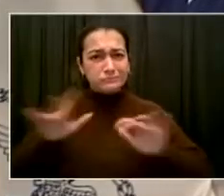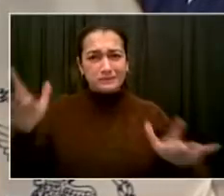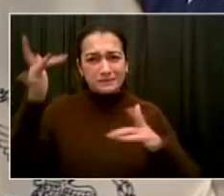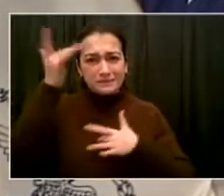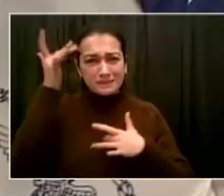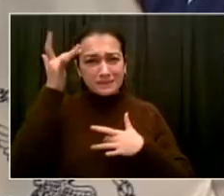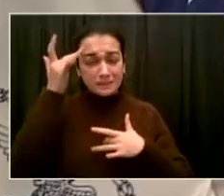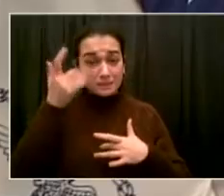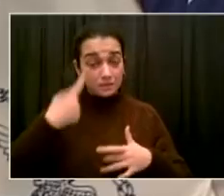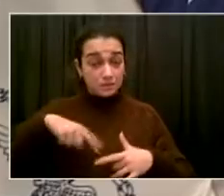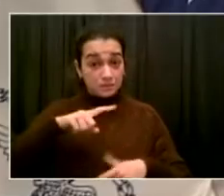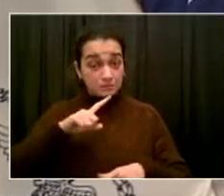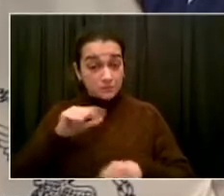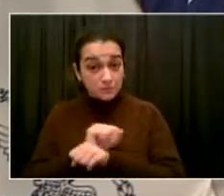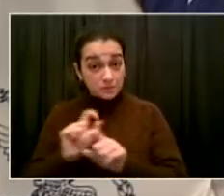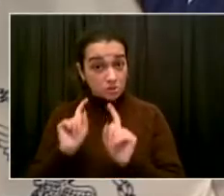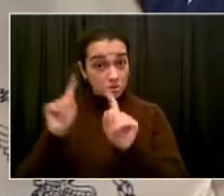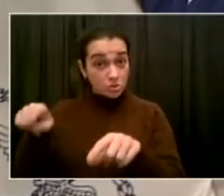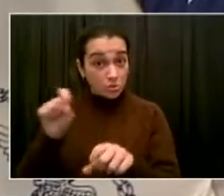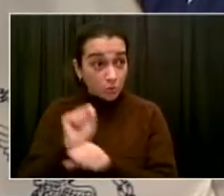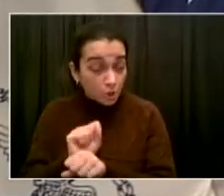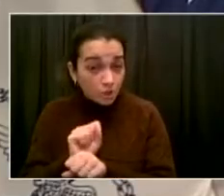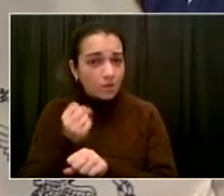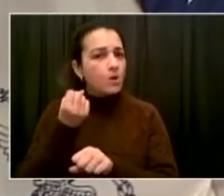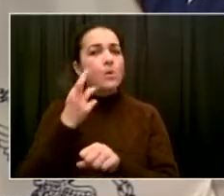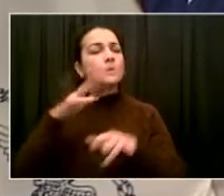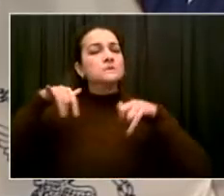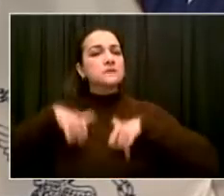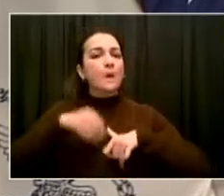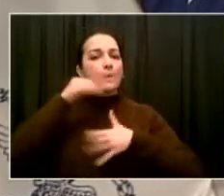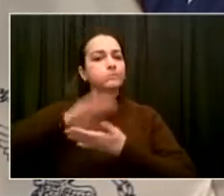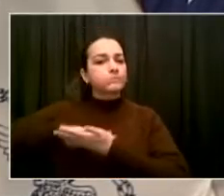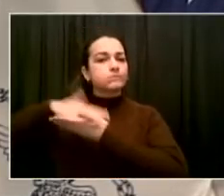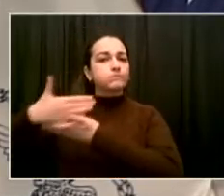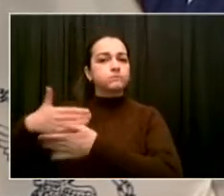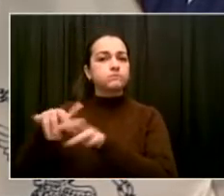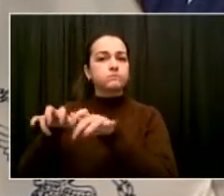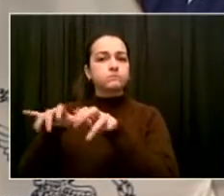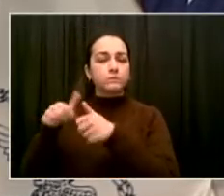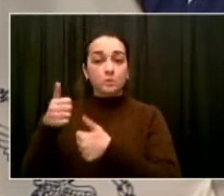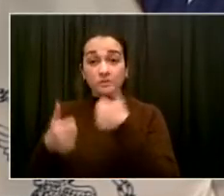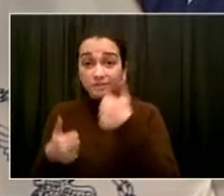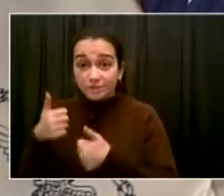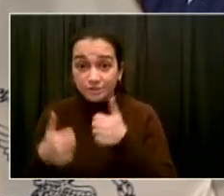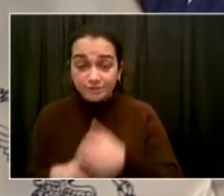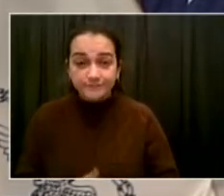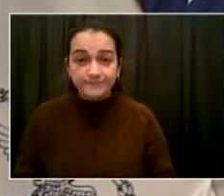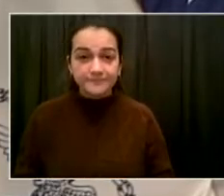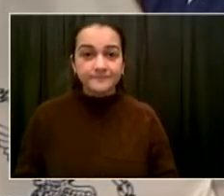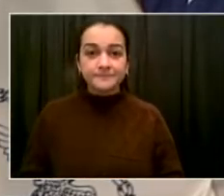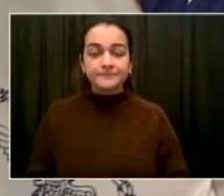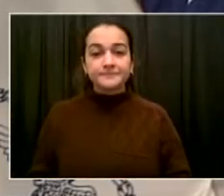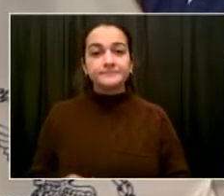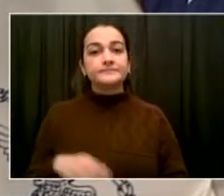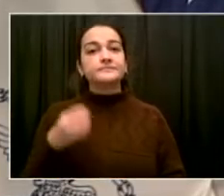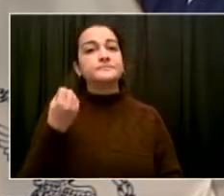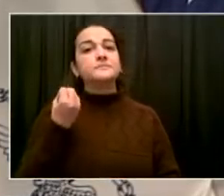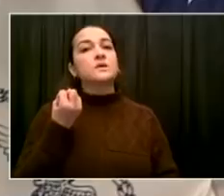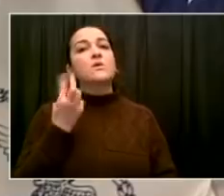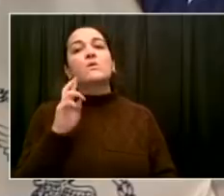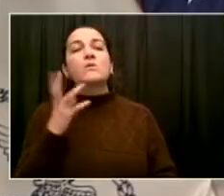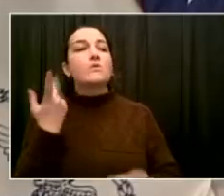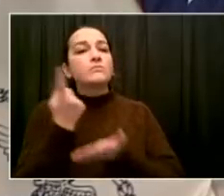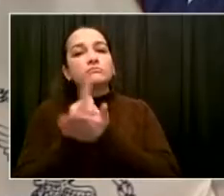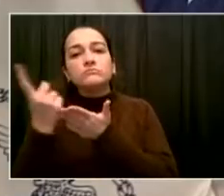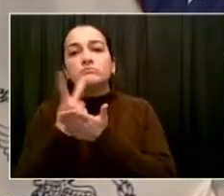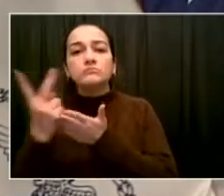within the mayor's office. So what would you say to that, and what's going to happen? And will they be allowed to take time off that doesn't get penalized as vacation time if they are exposed